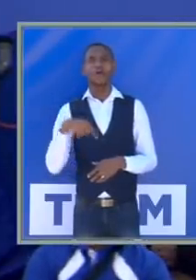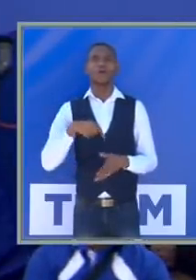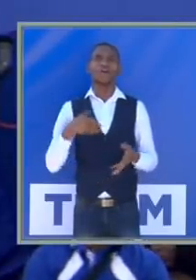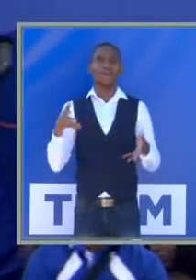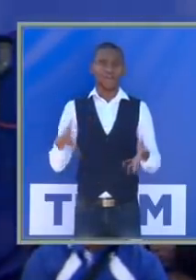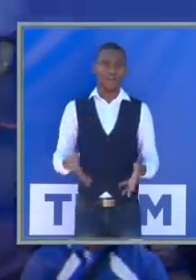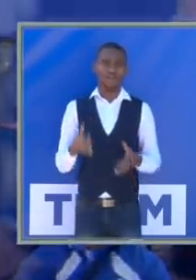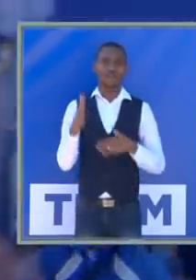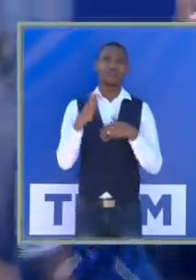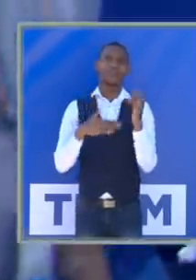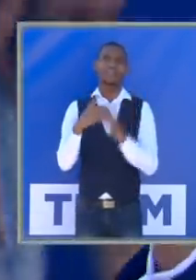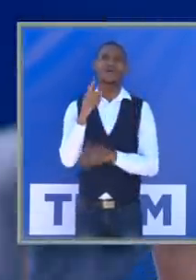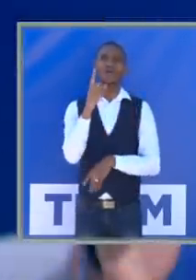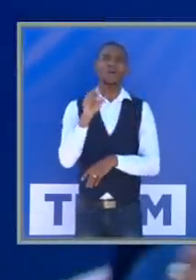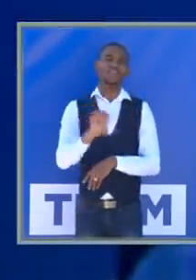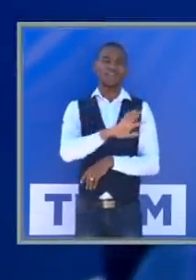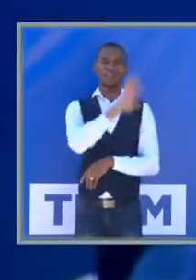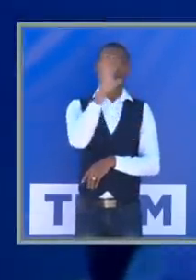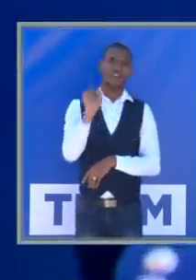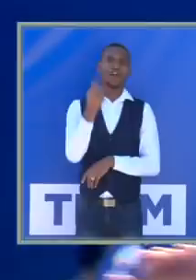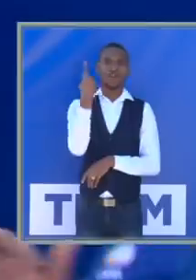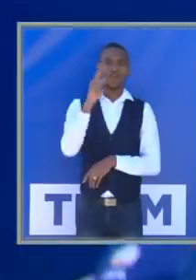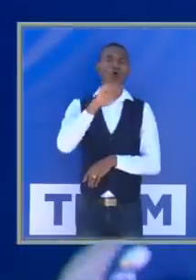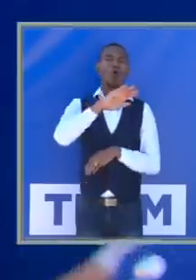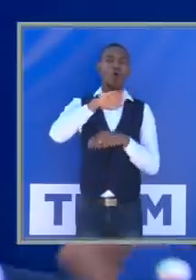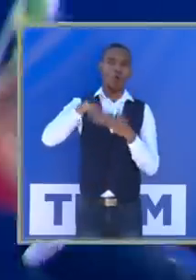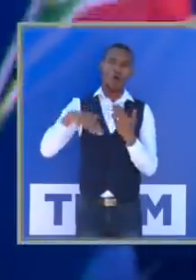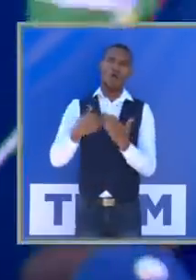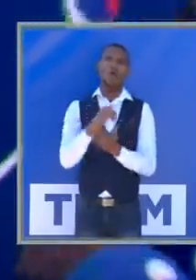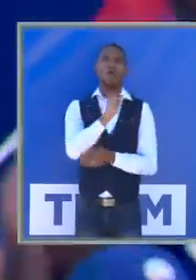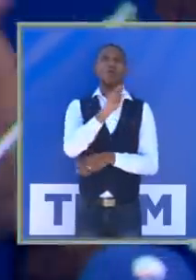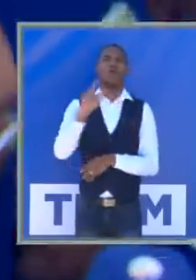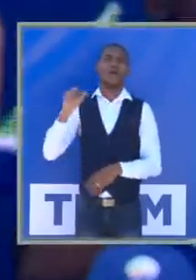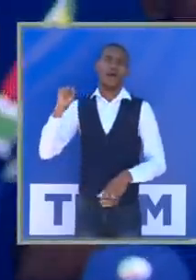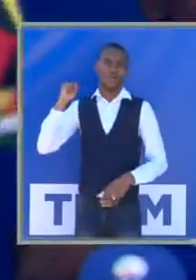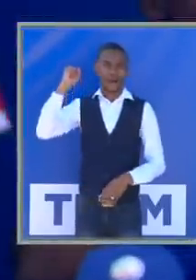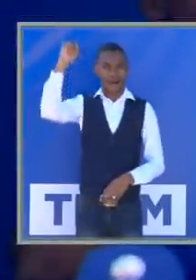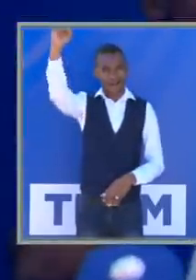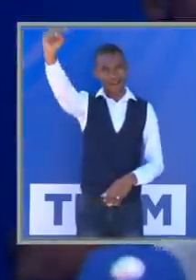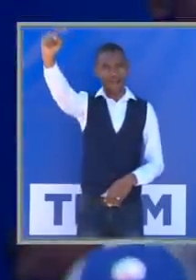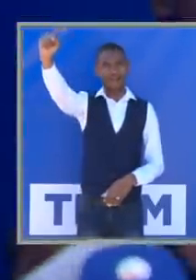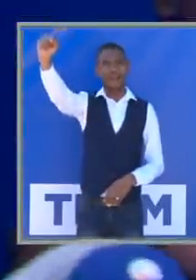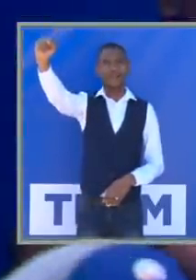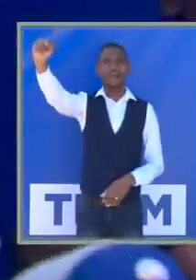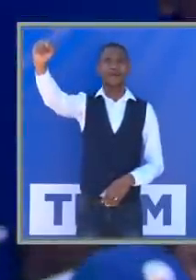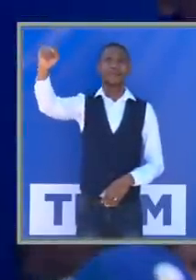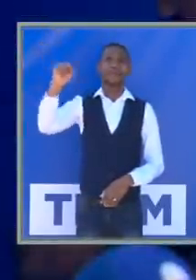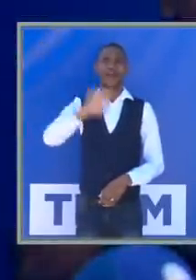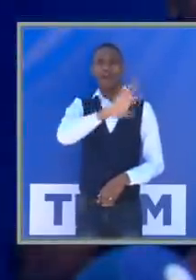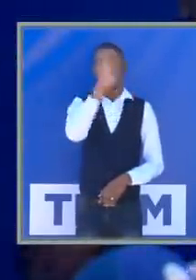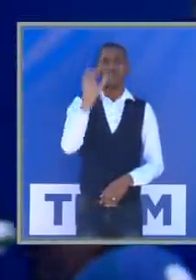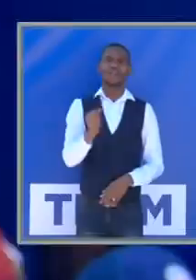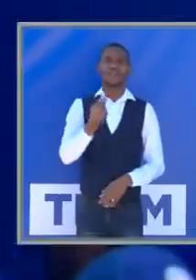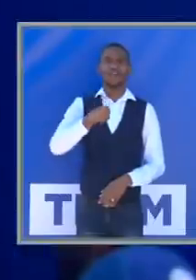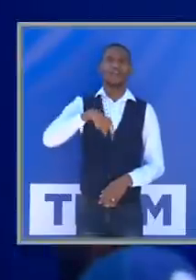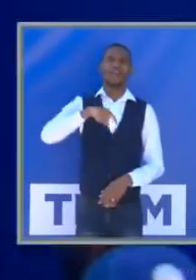to build one South Africa for all. Amandla! Africa rona